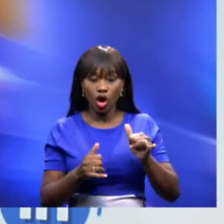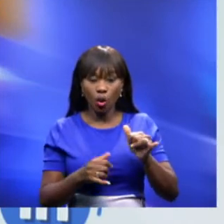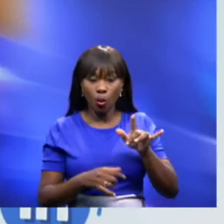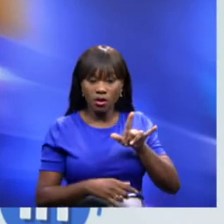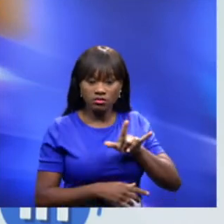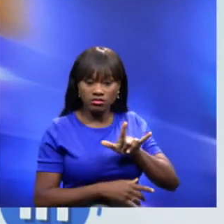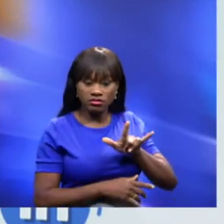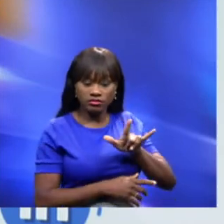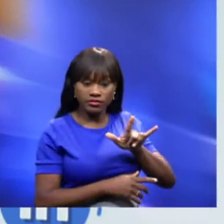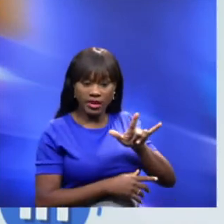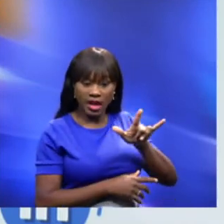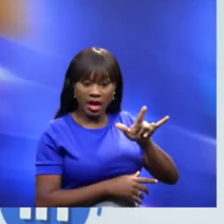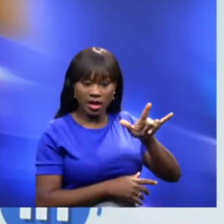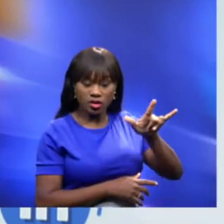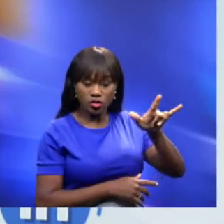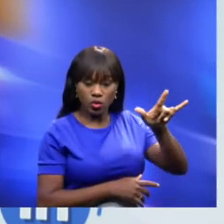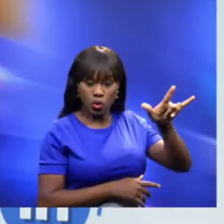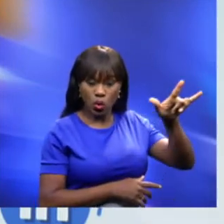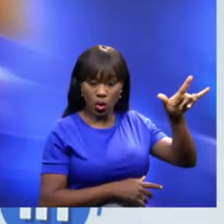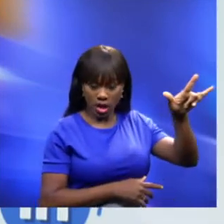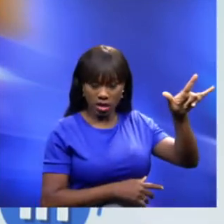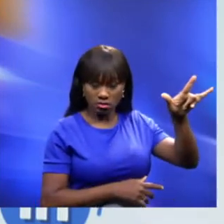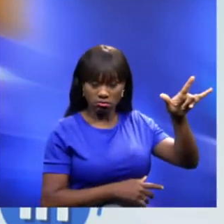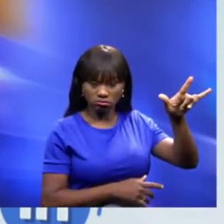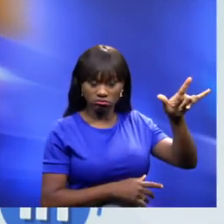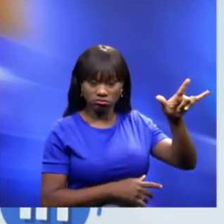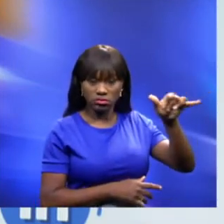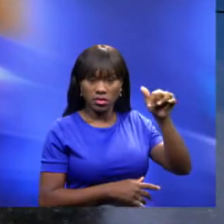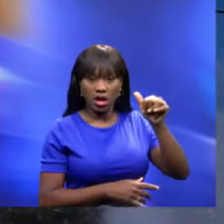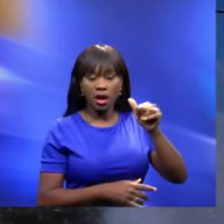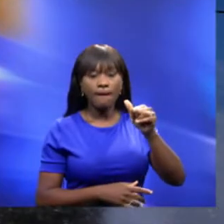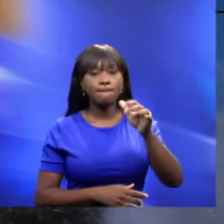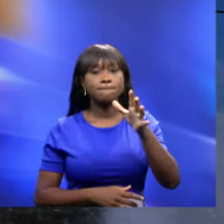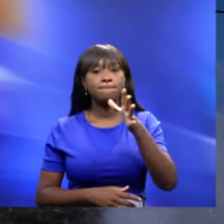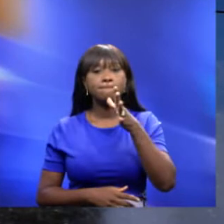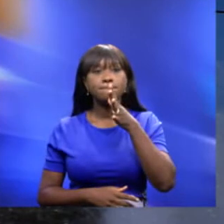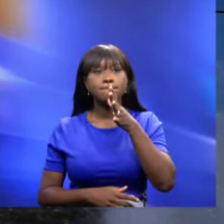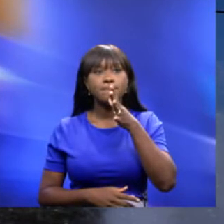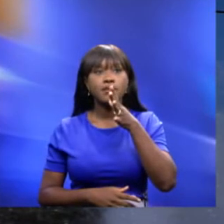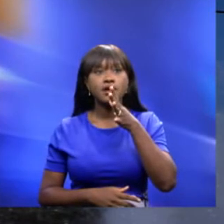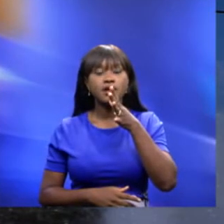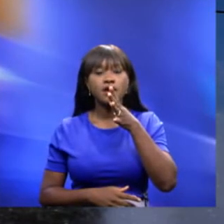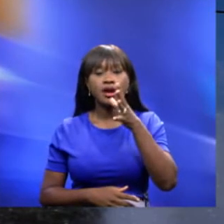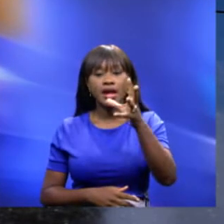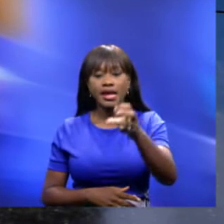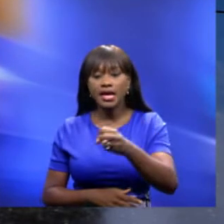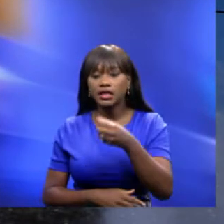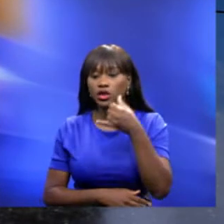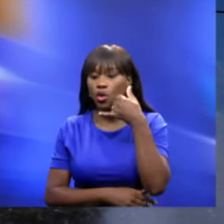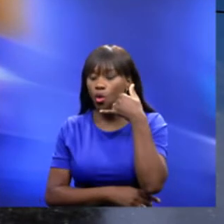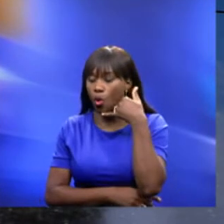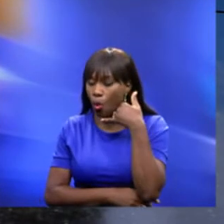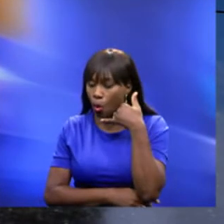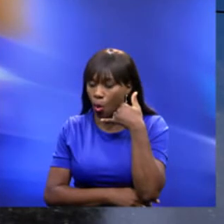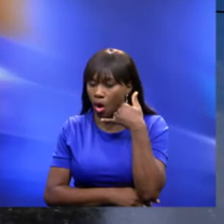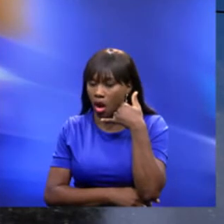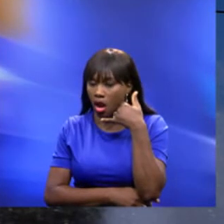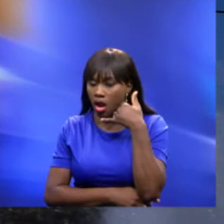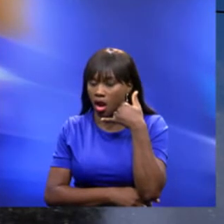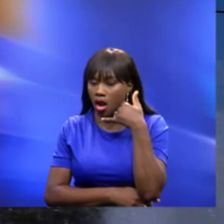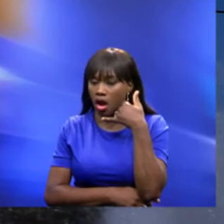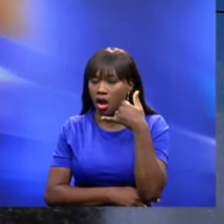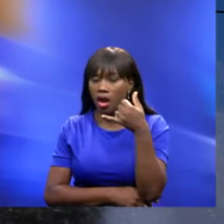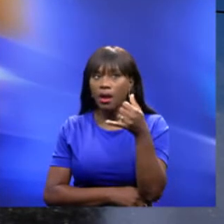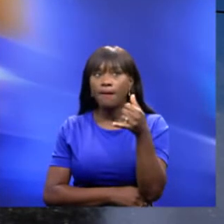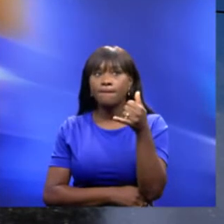heading to a particular country, I wouldn't call the country name, her mother receives a phone call, and the mother received a